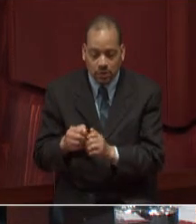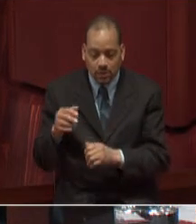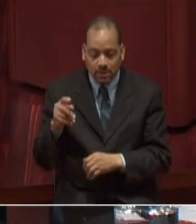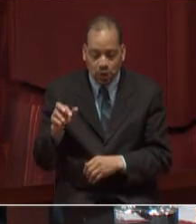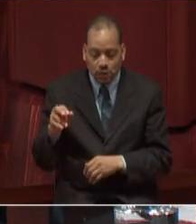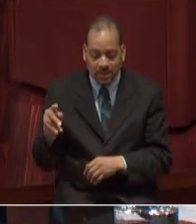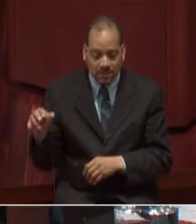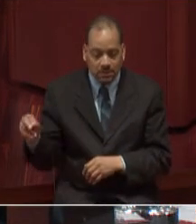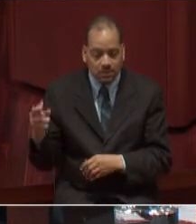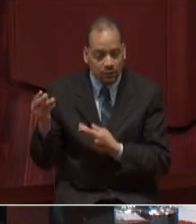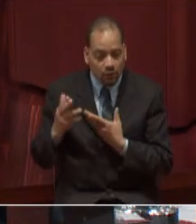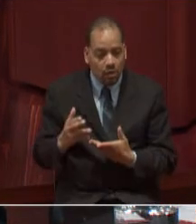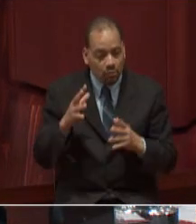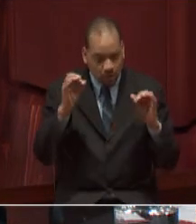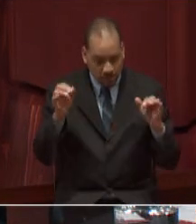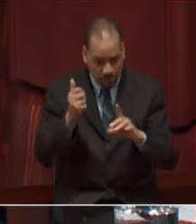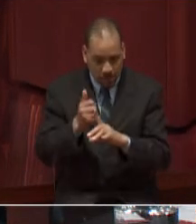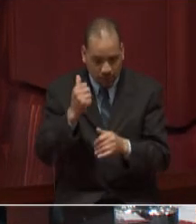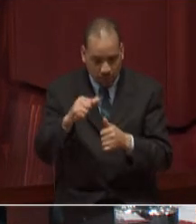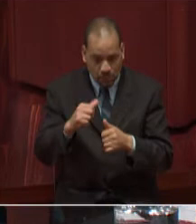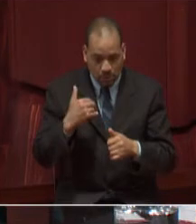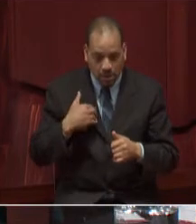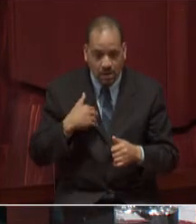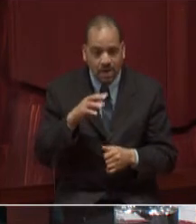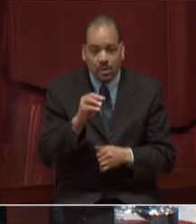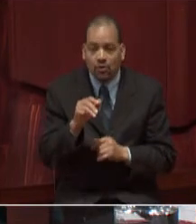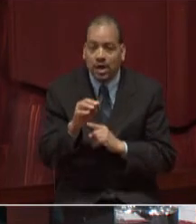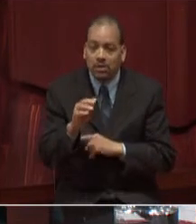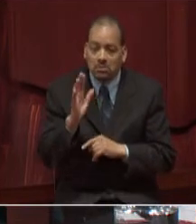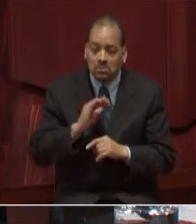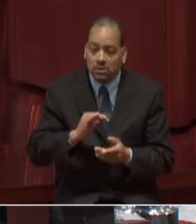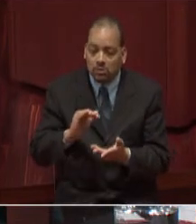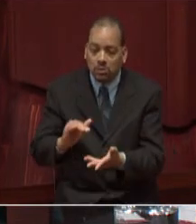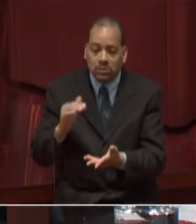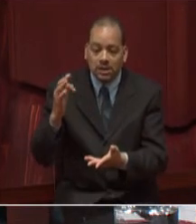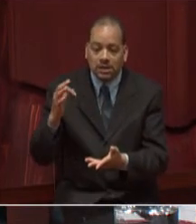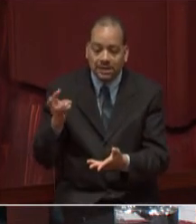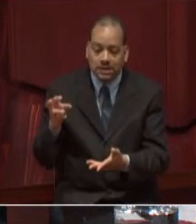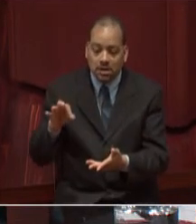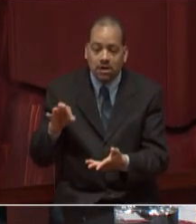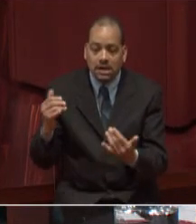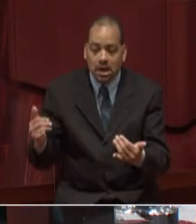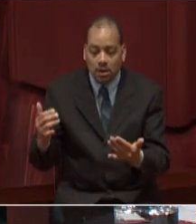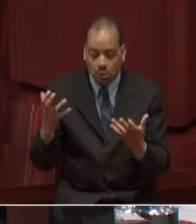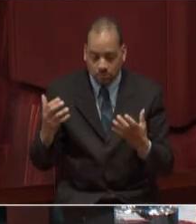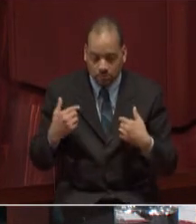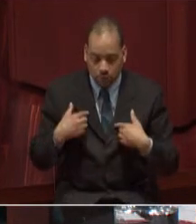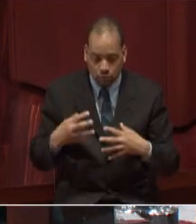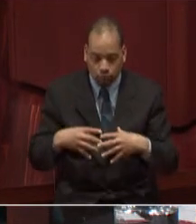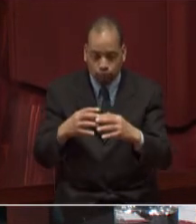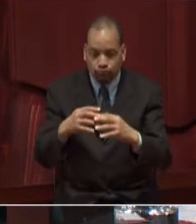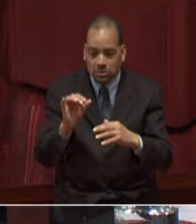from 1969 and would like to implement it and wants you to implement it. I said, no way am I going